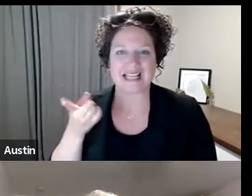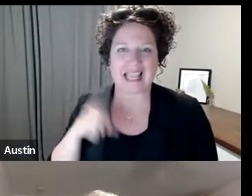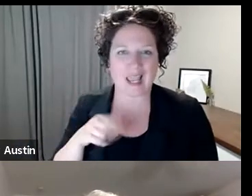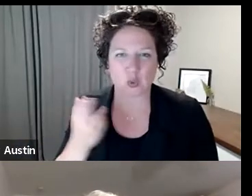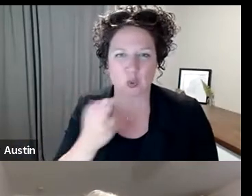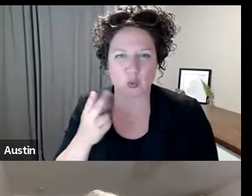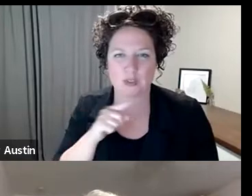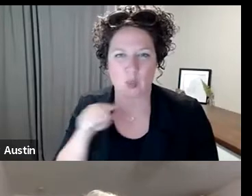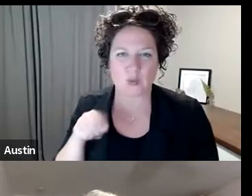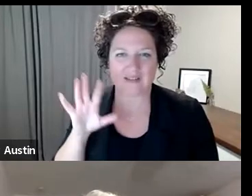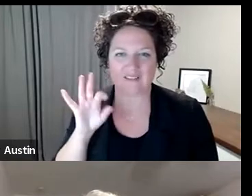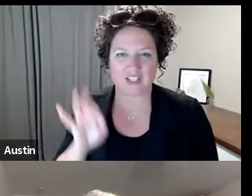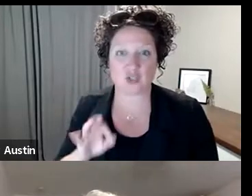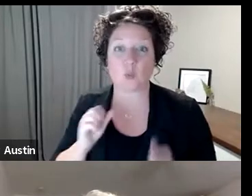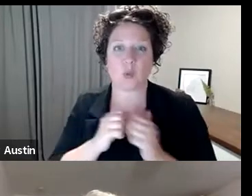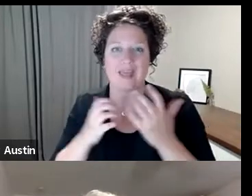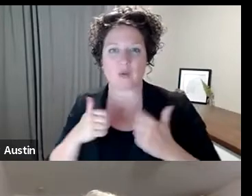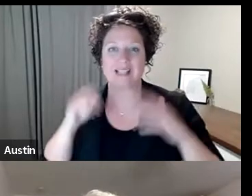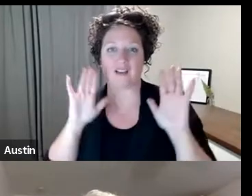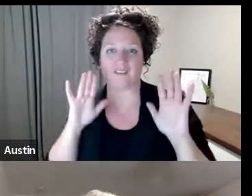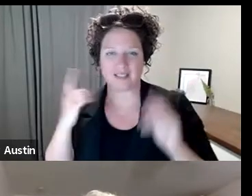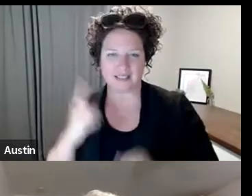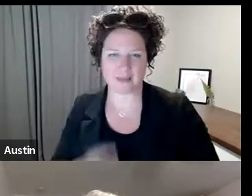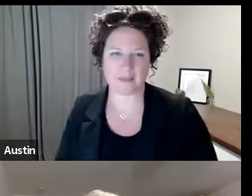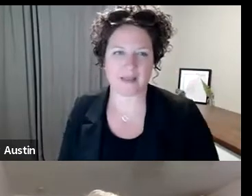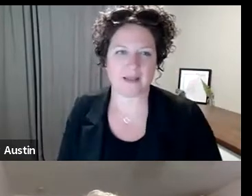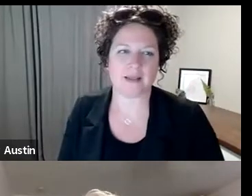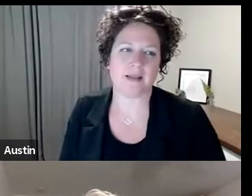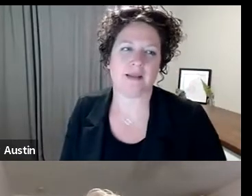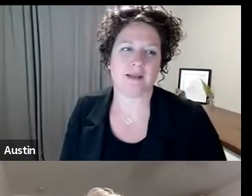those features without sacrificing something?